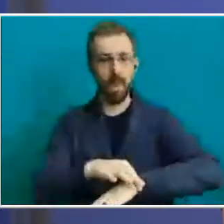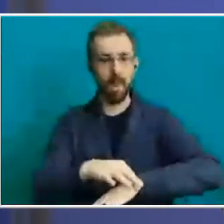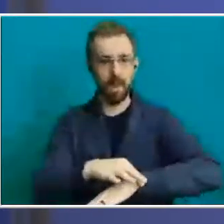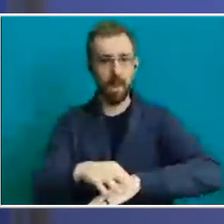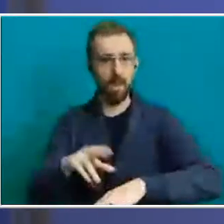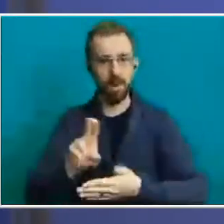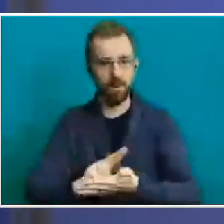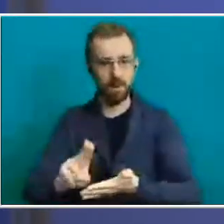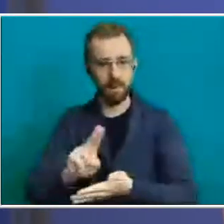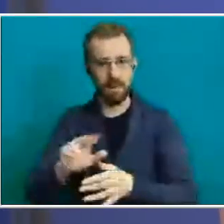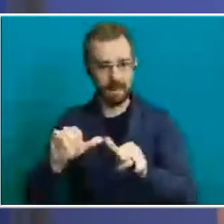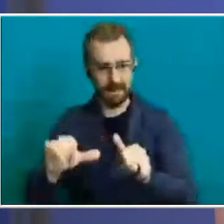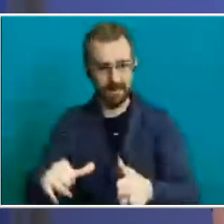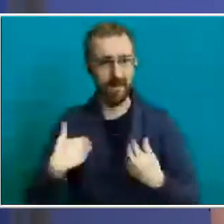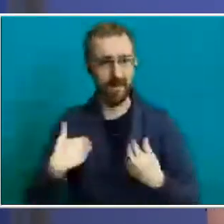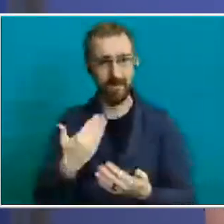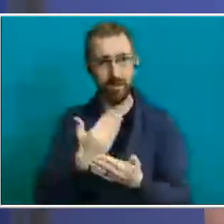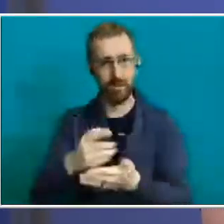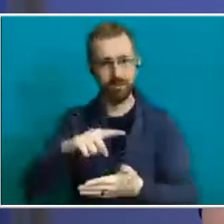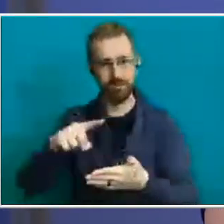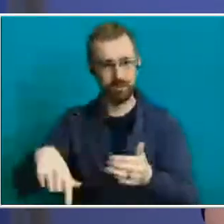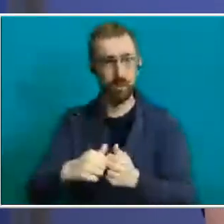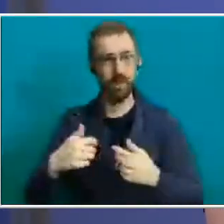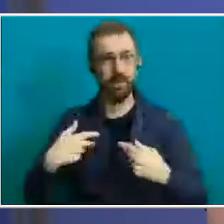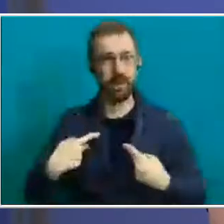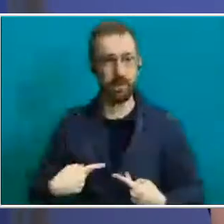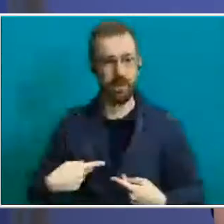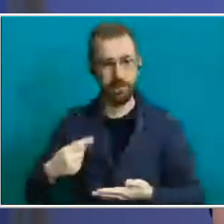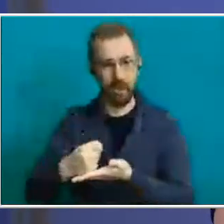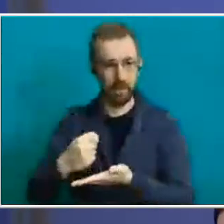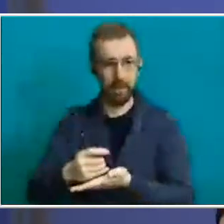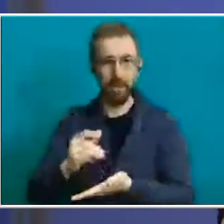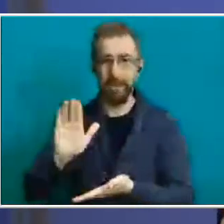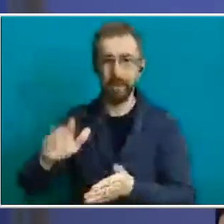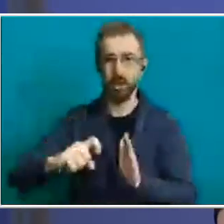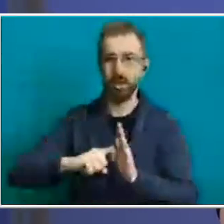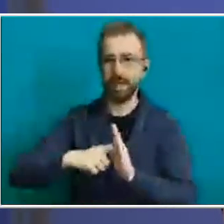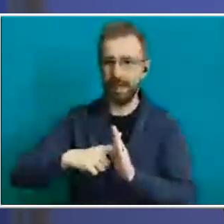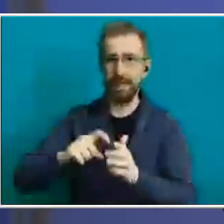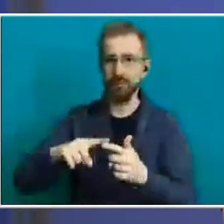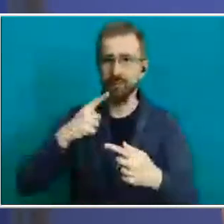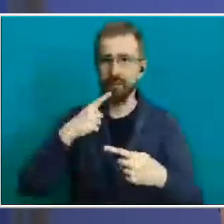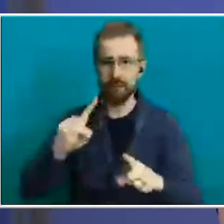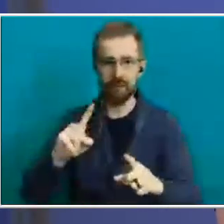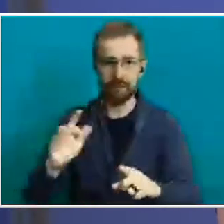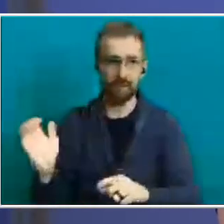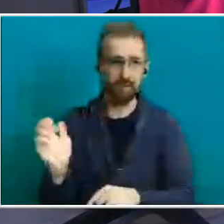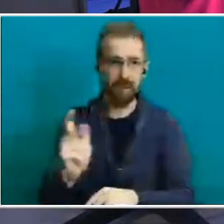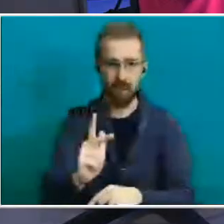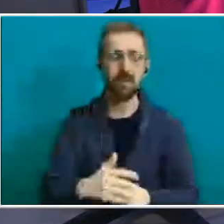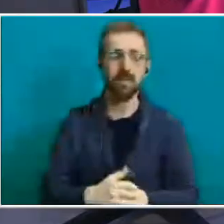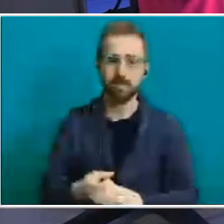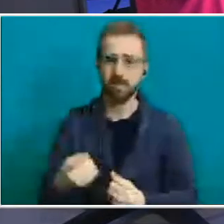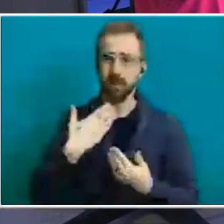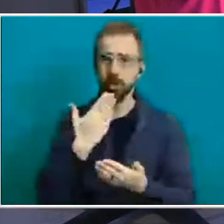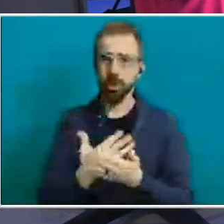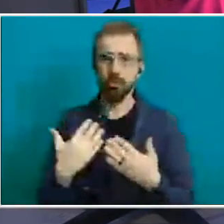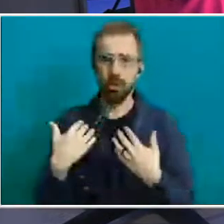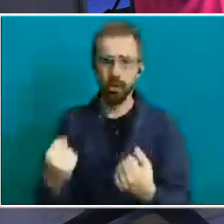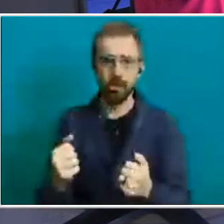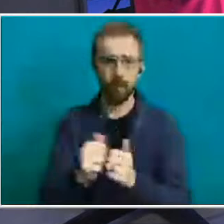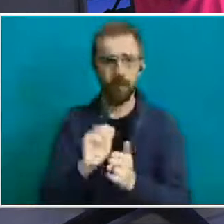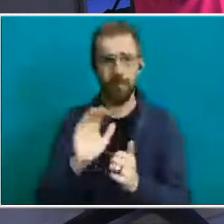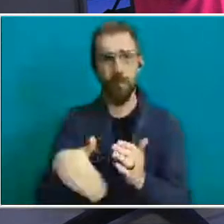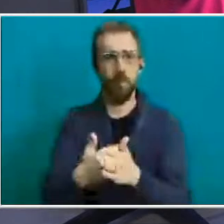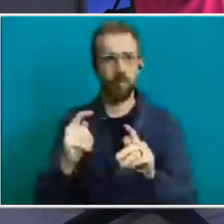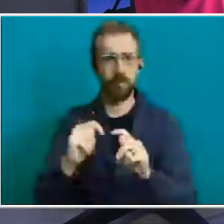great outcome with physical therapy is going to be her key to successful return. So she had a great recovery with the whole team, and that's what it's